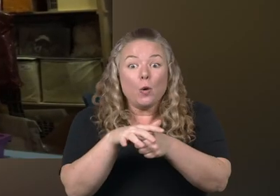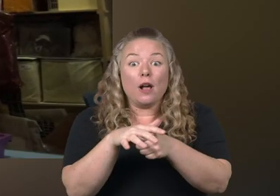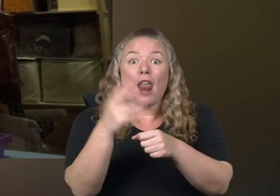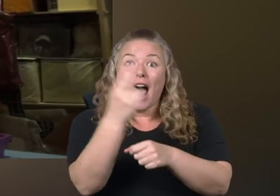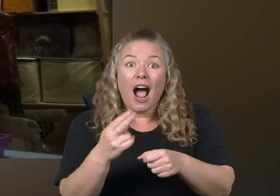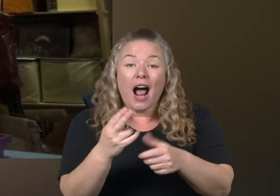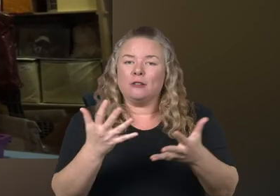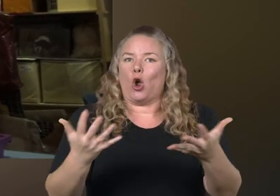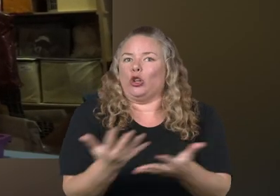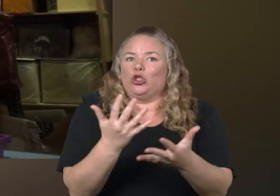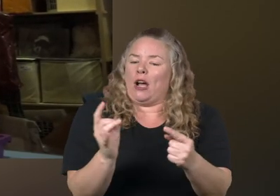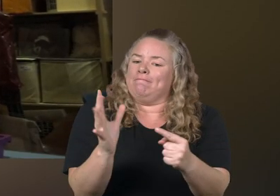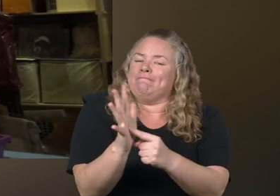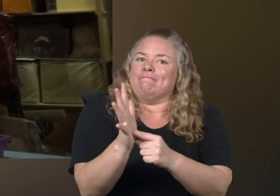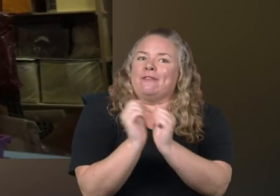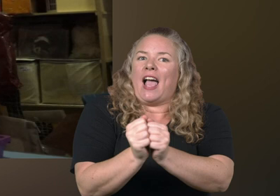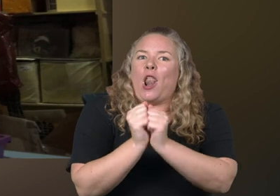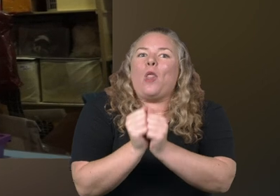value of nurturing a local